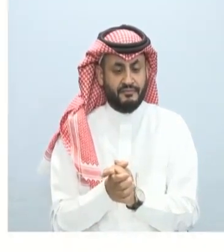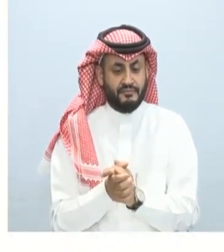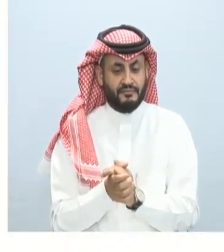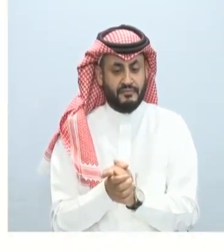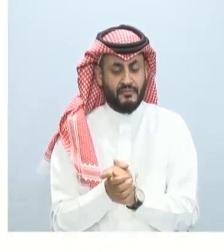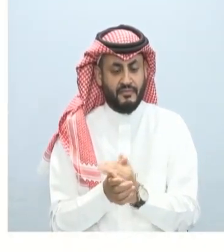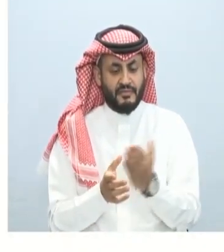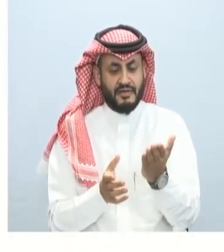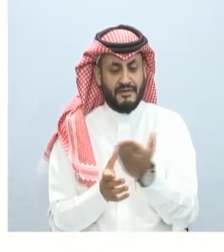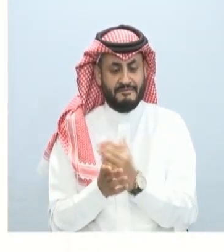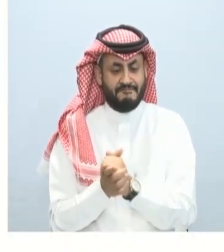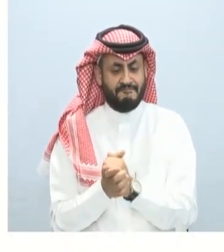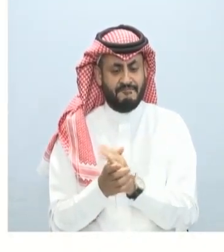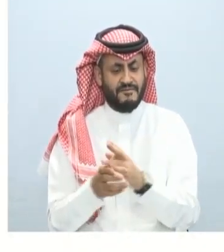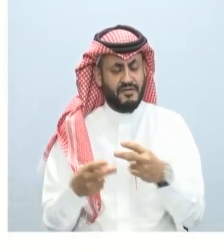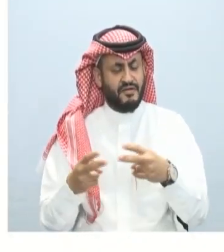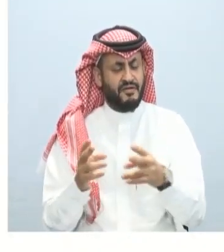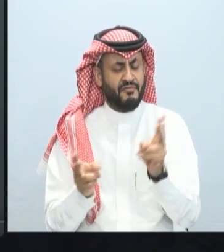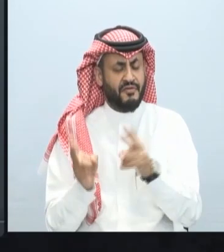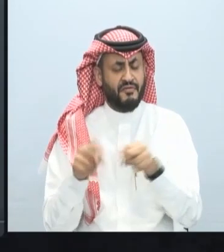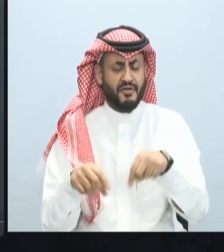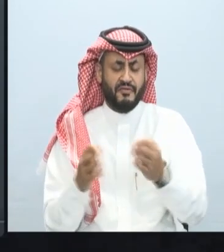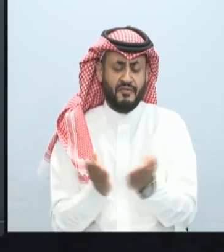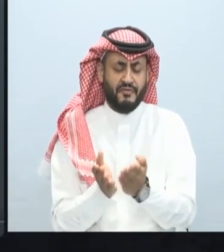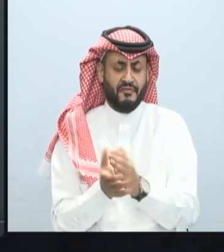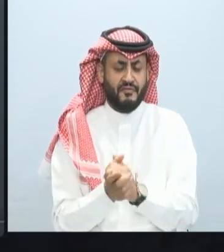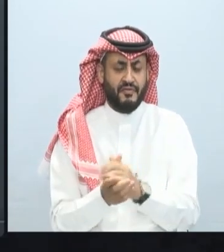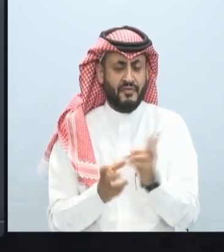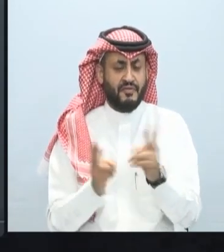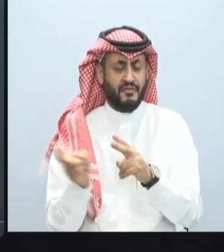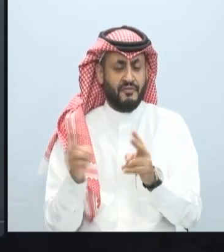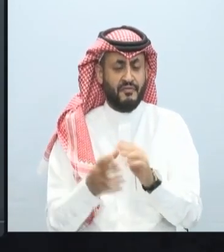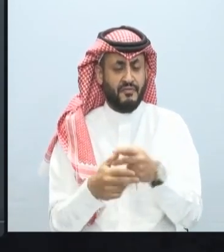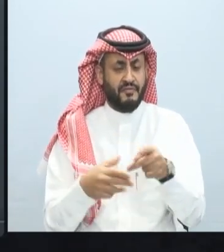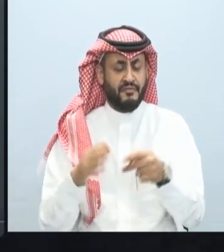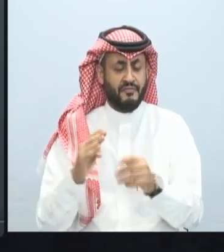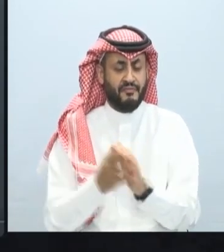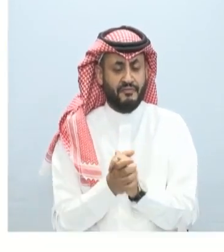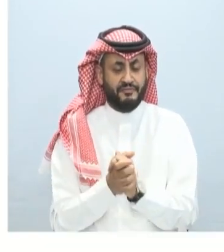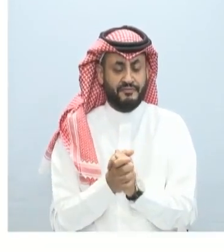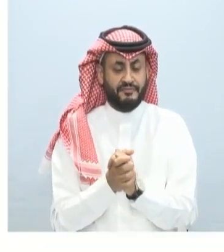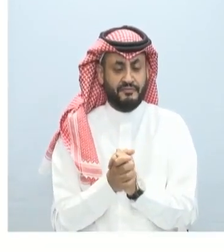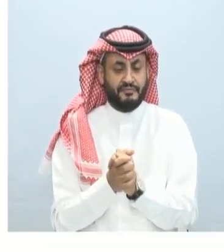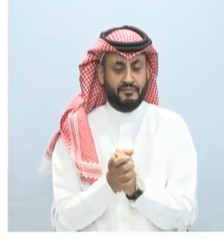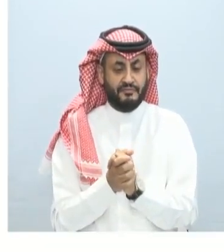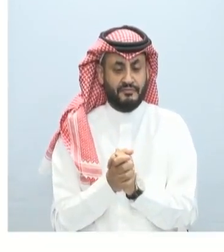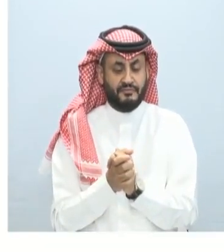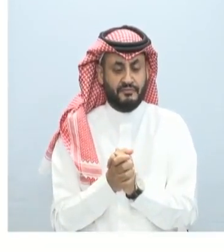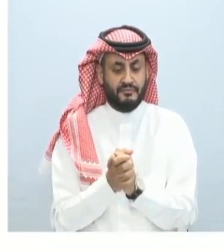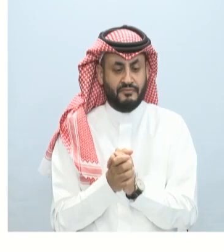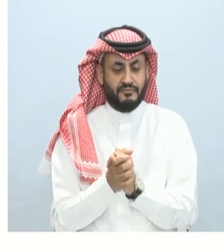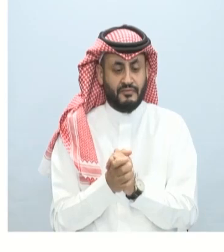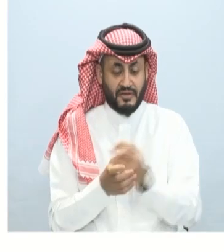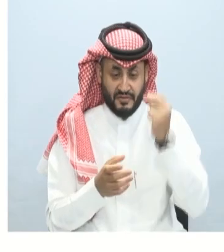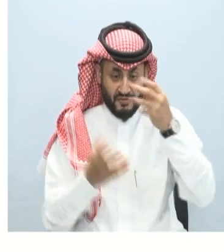Of course, you may have a chance to discuss in class and to give also other answers. So do you